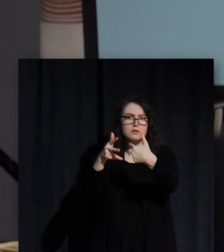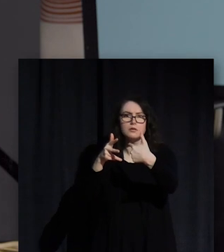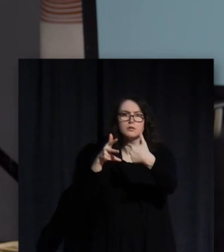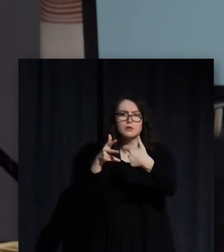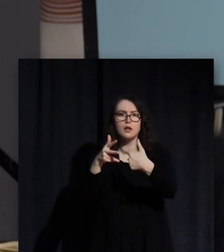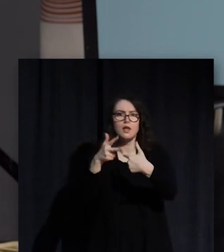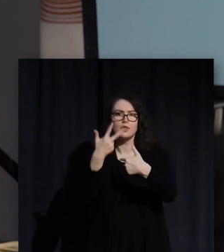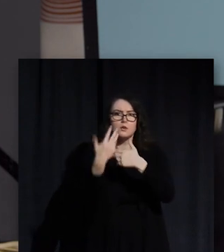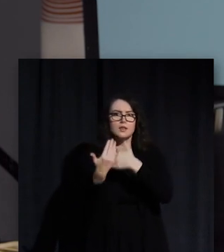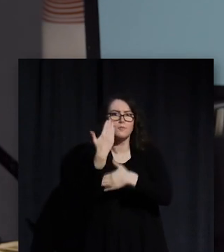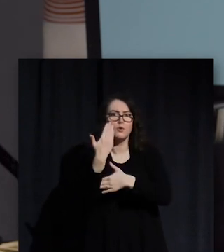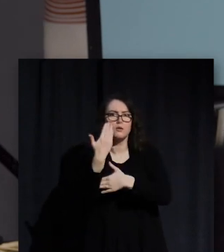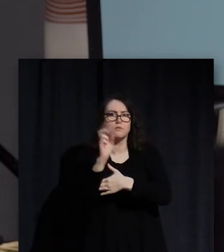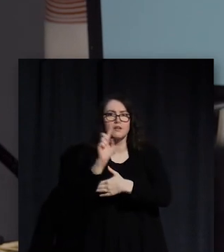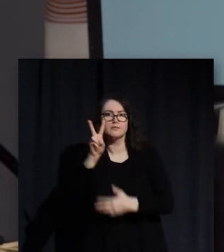bump-ass Virginia.